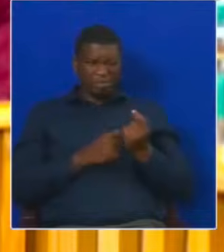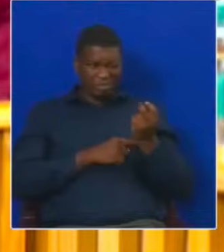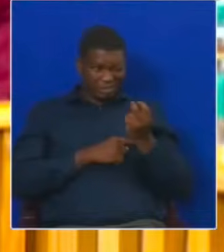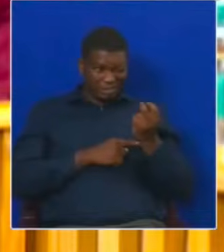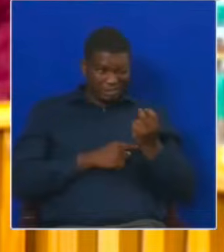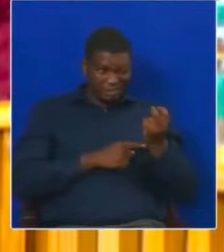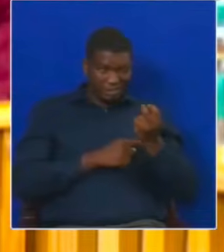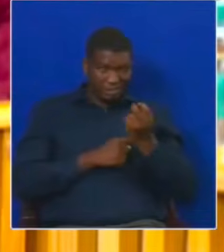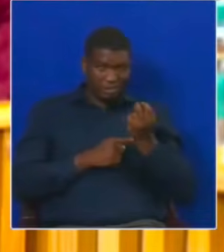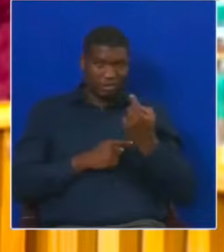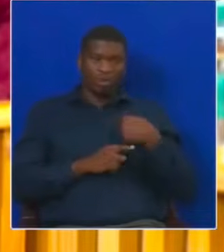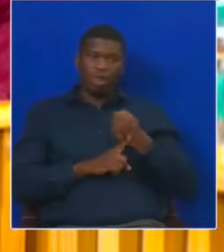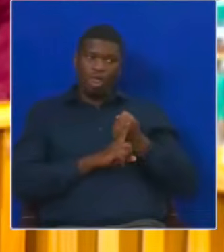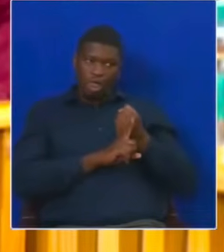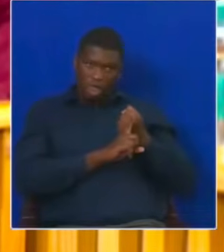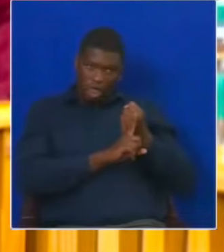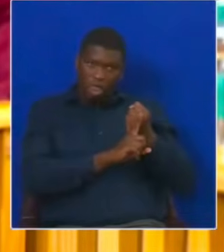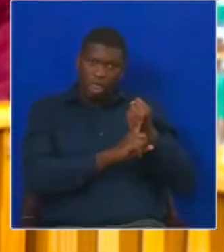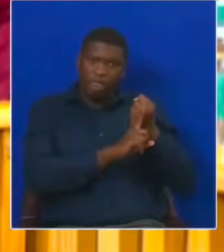looking for him.